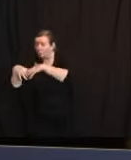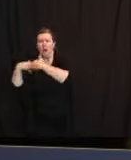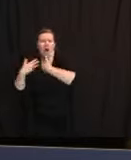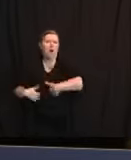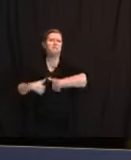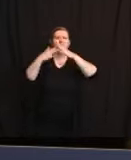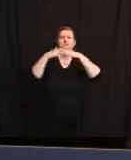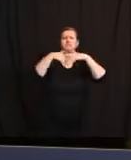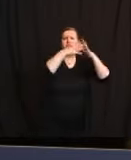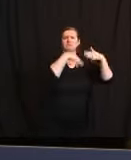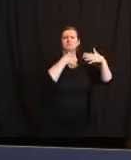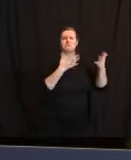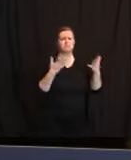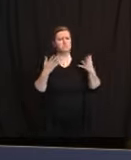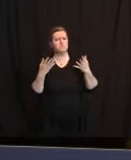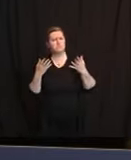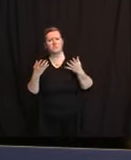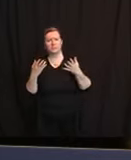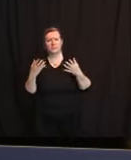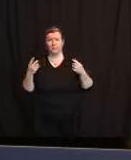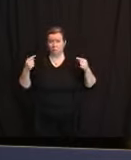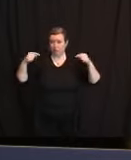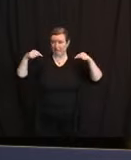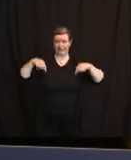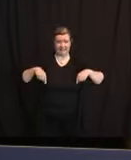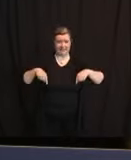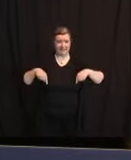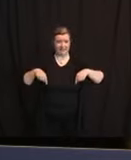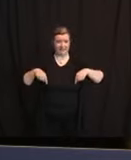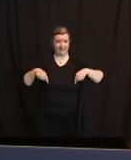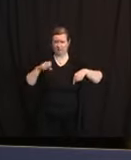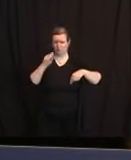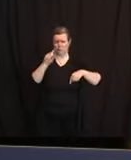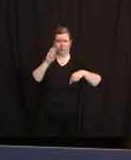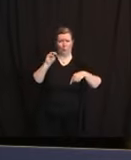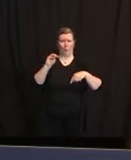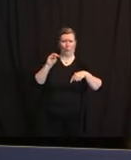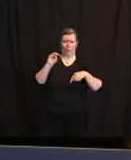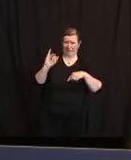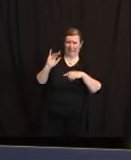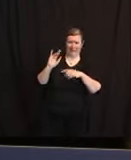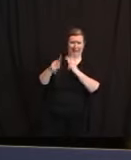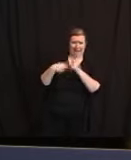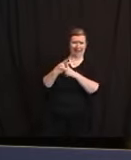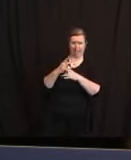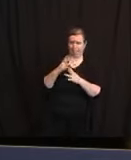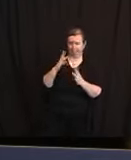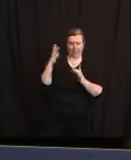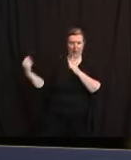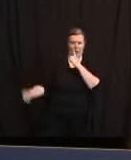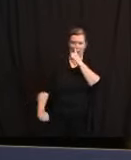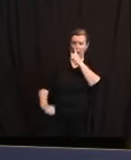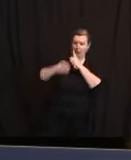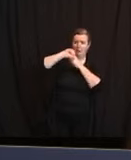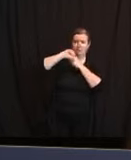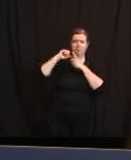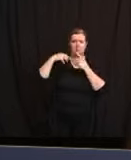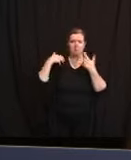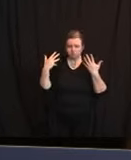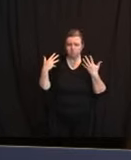to their property. With this, we didn't know what was coming, how it was coming. The governor's daily